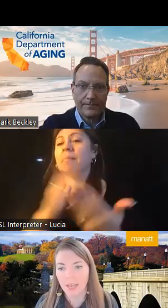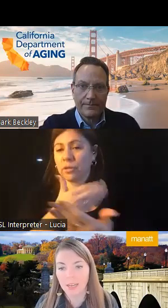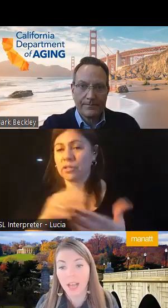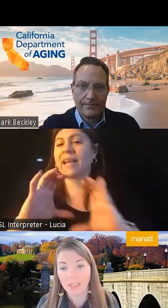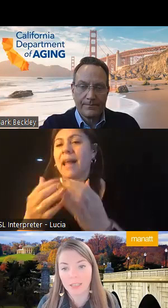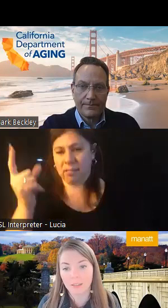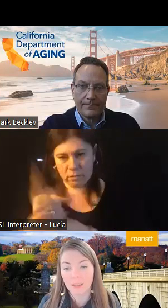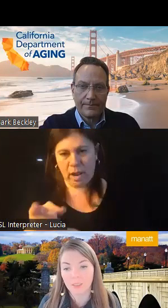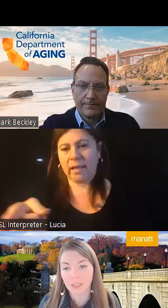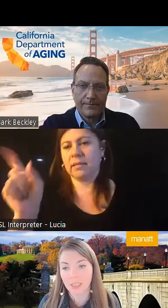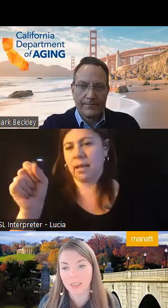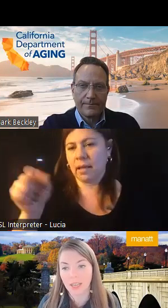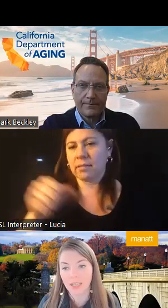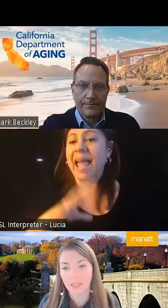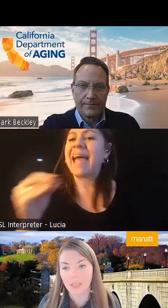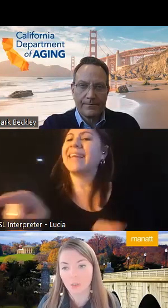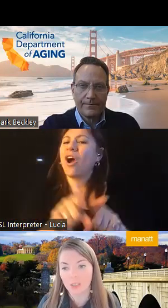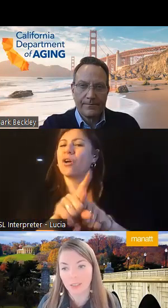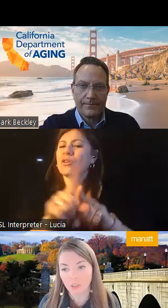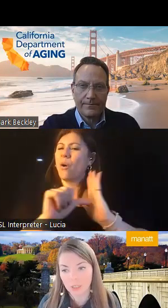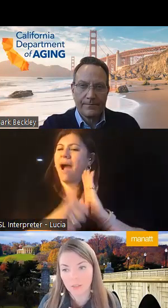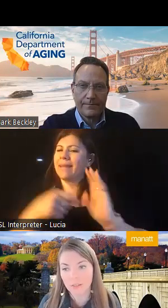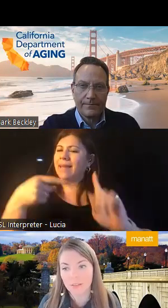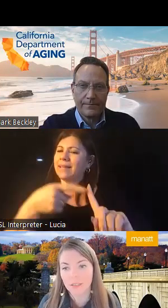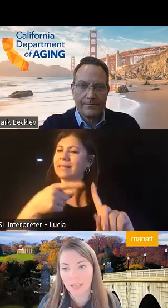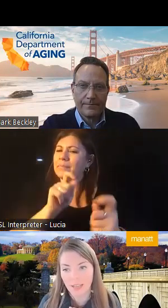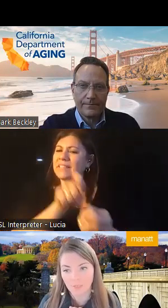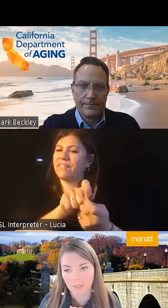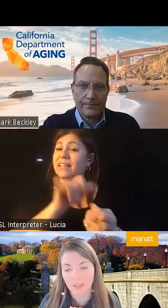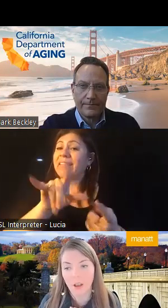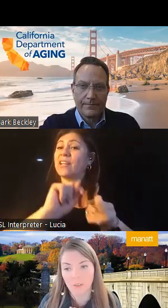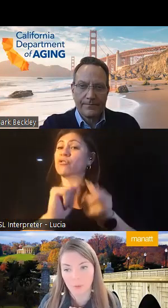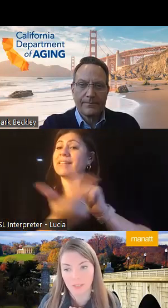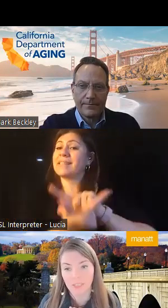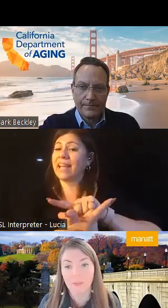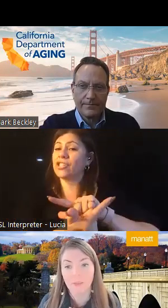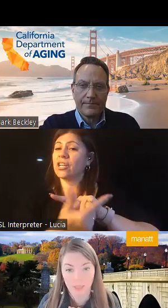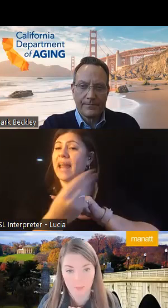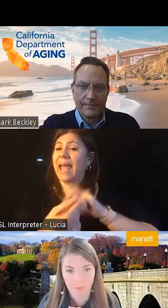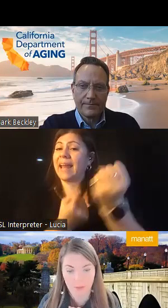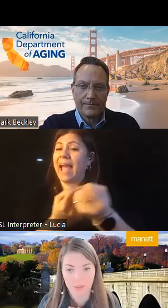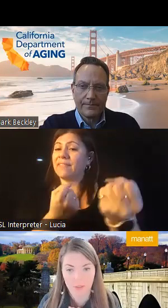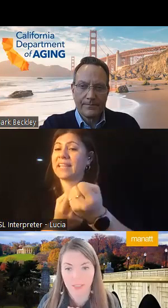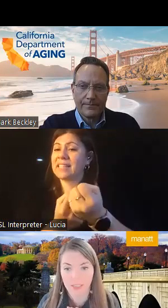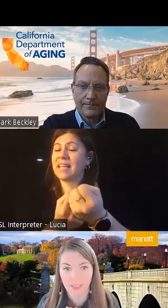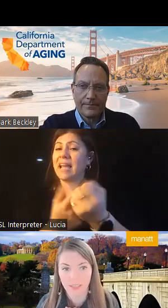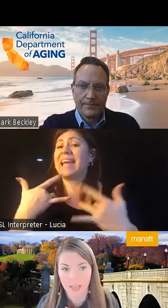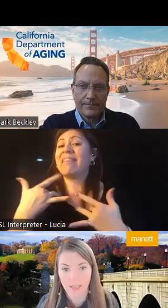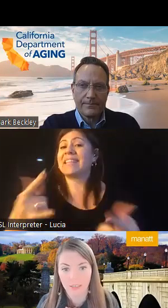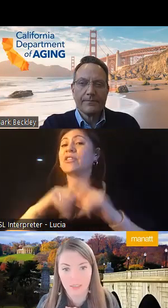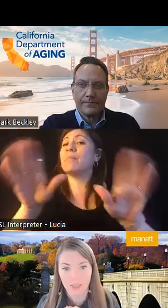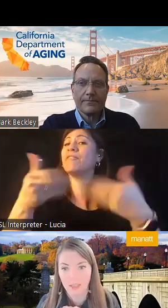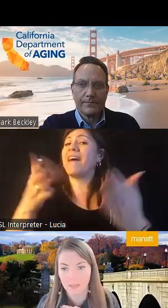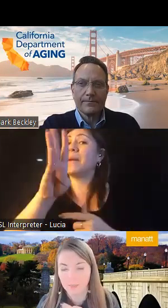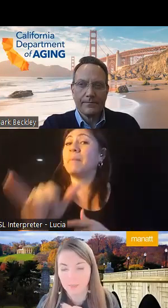And a highlight specifically that translations and advocacy are often provided by family members. So